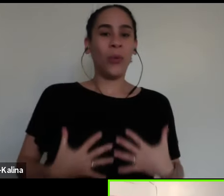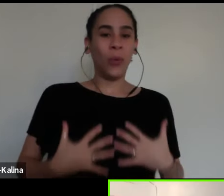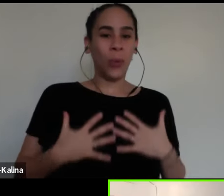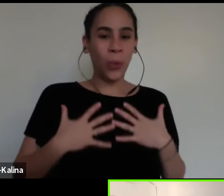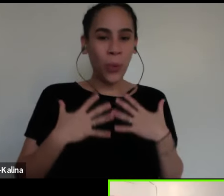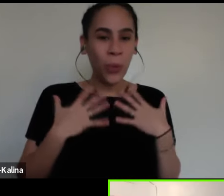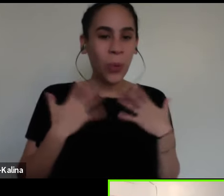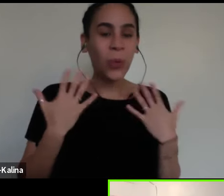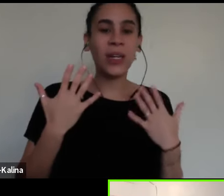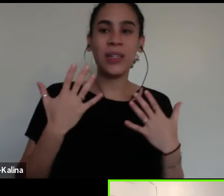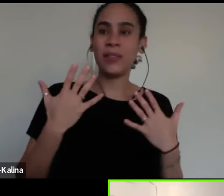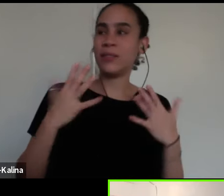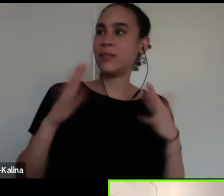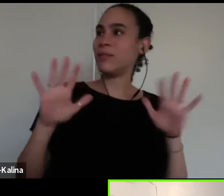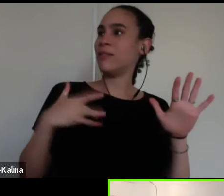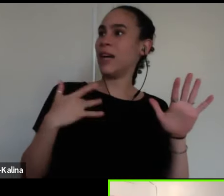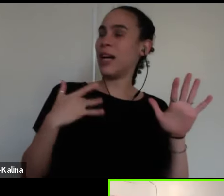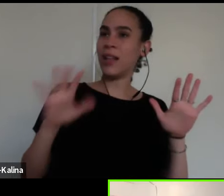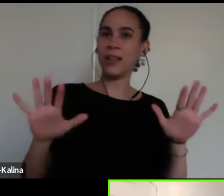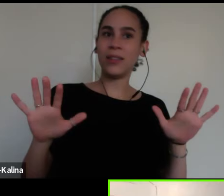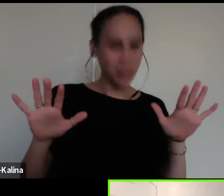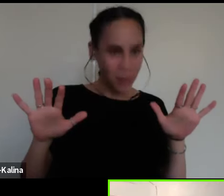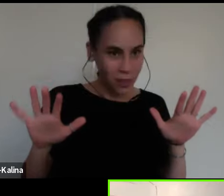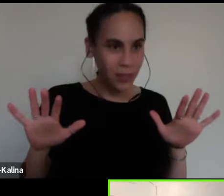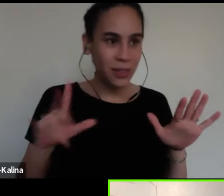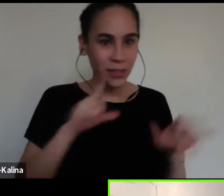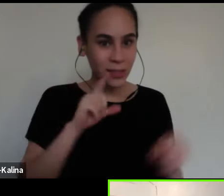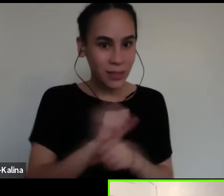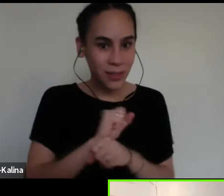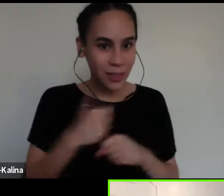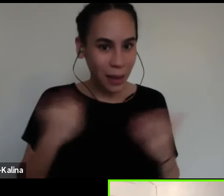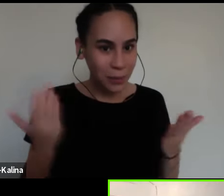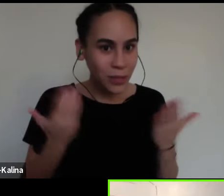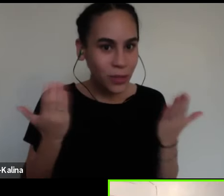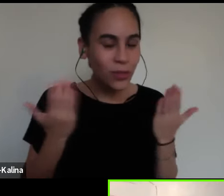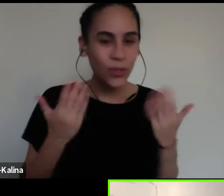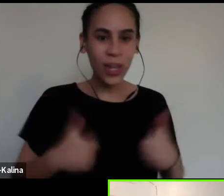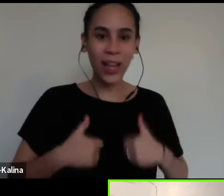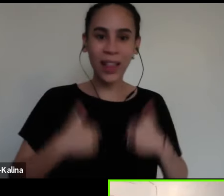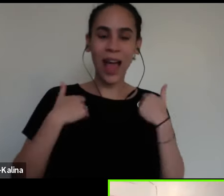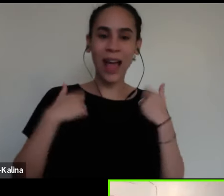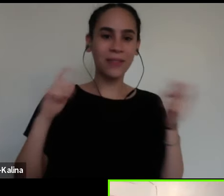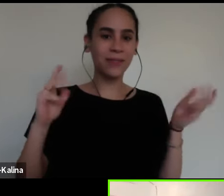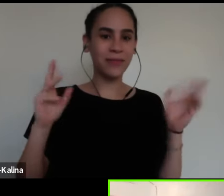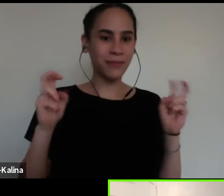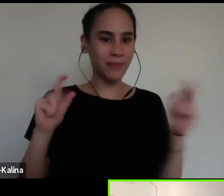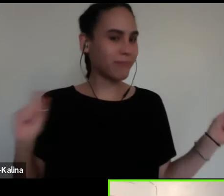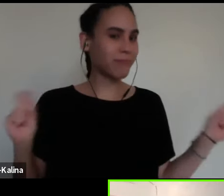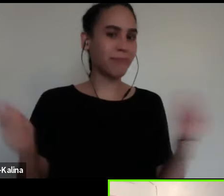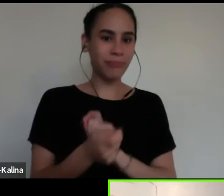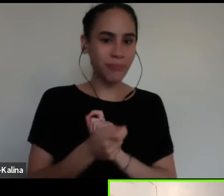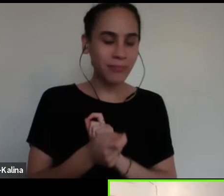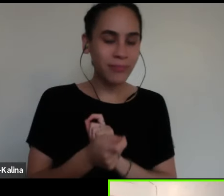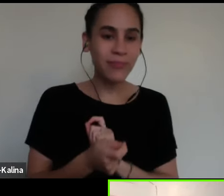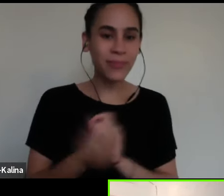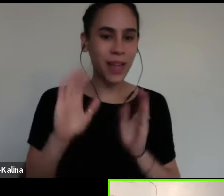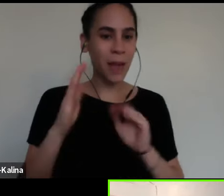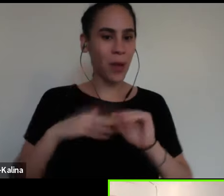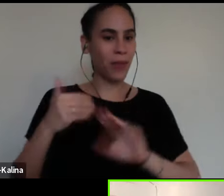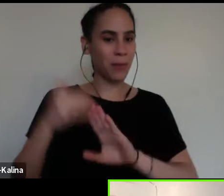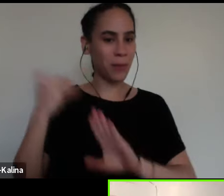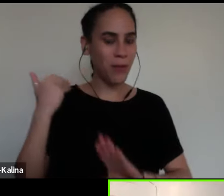time is standing still and you're not in this world anymore because life is just about to really, really radically change. And it